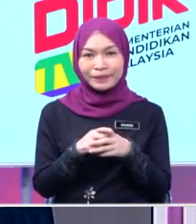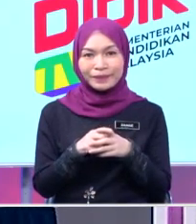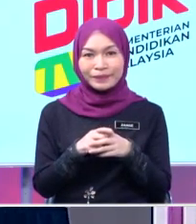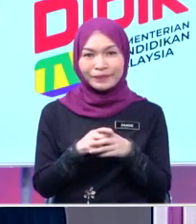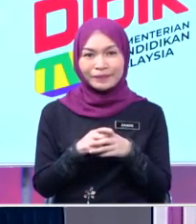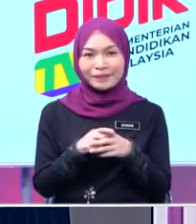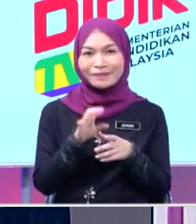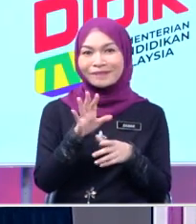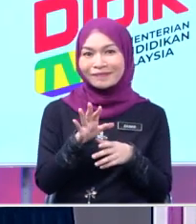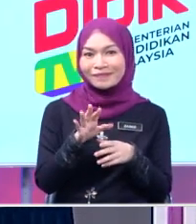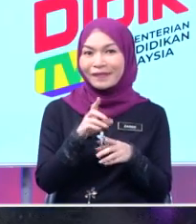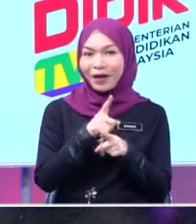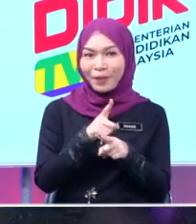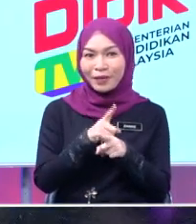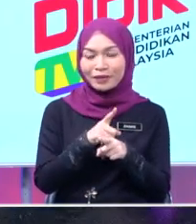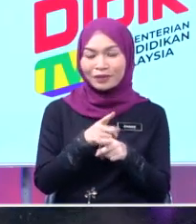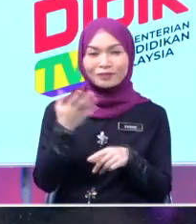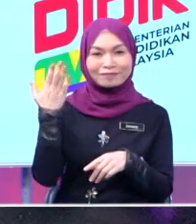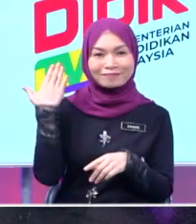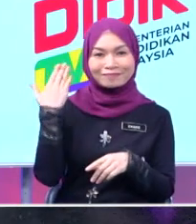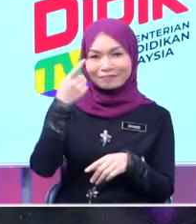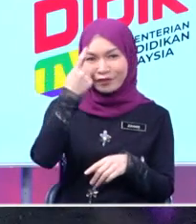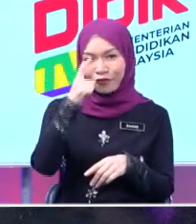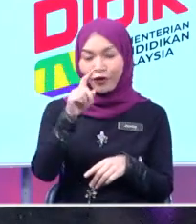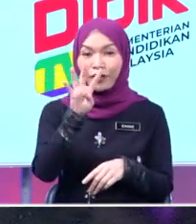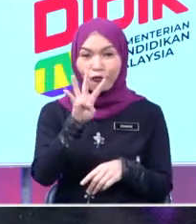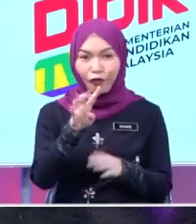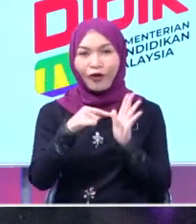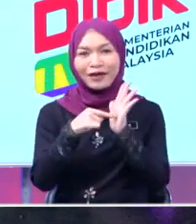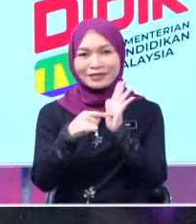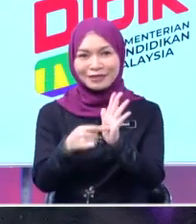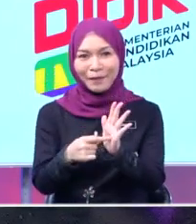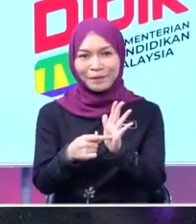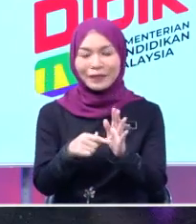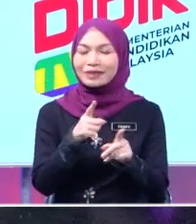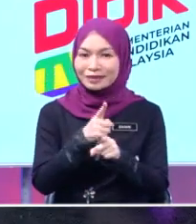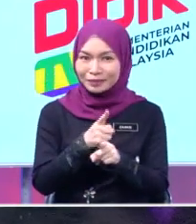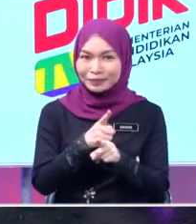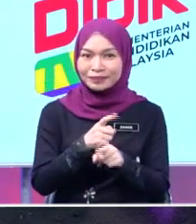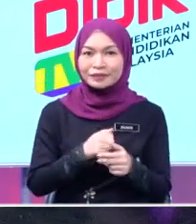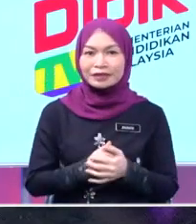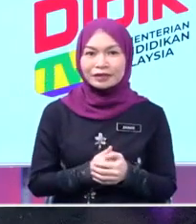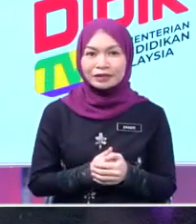You were correct just now. The for example. Yes. Okay, For comma. example, okay, that's the second one.